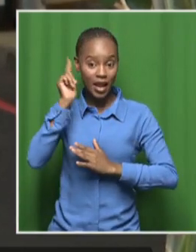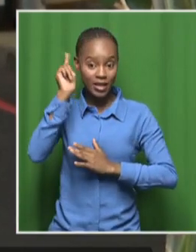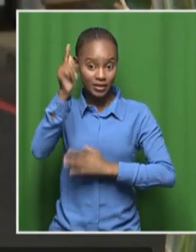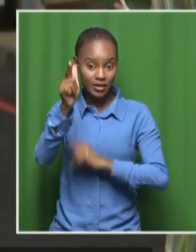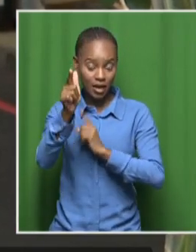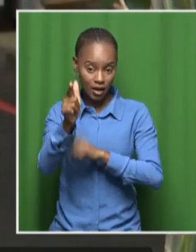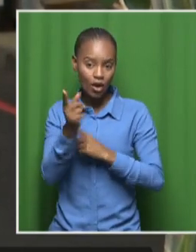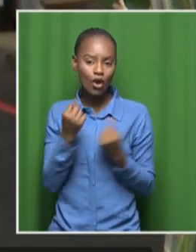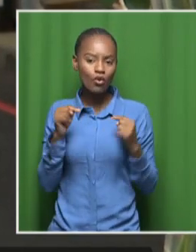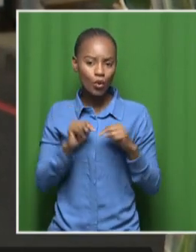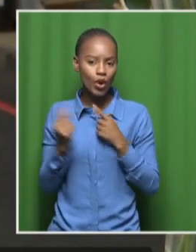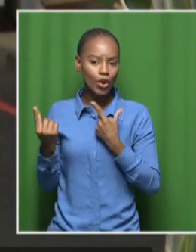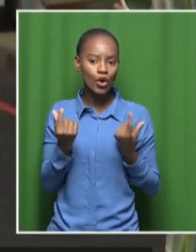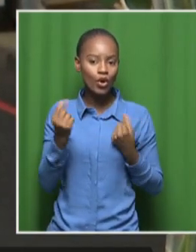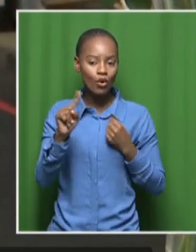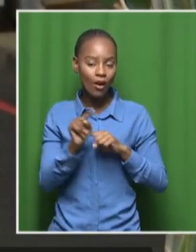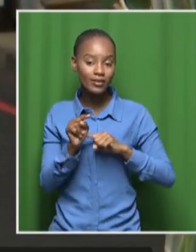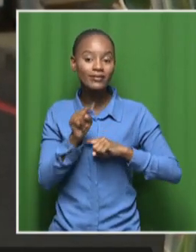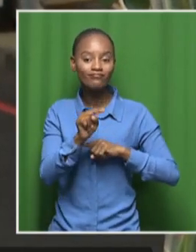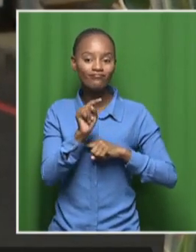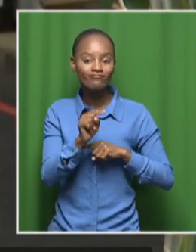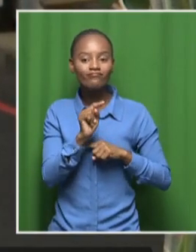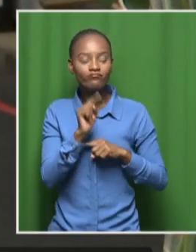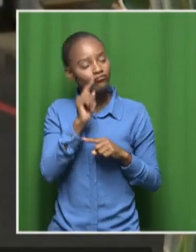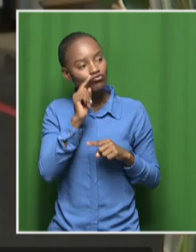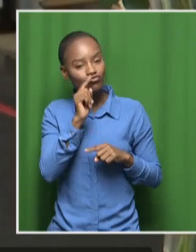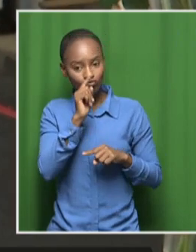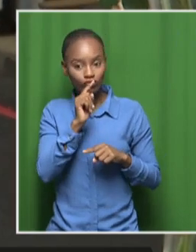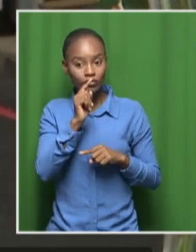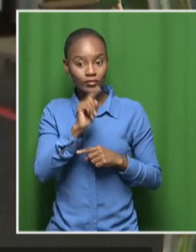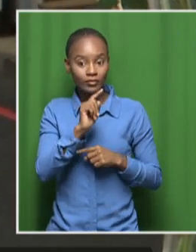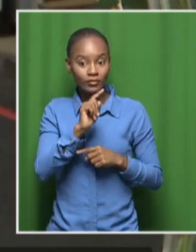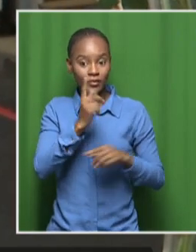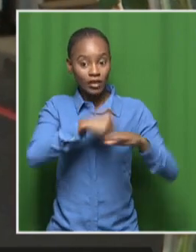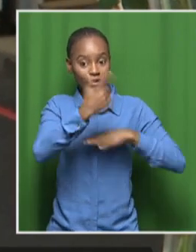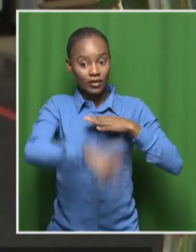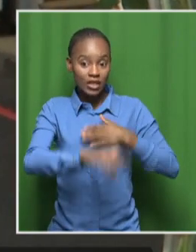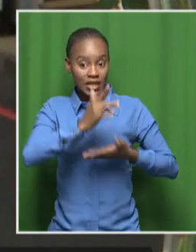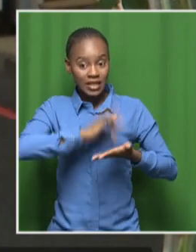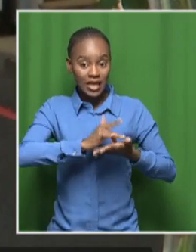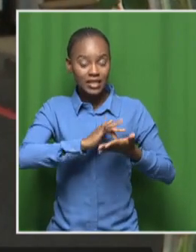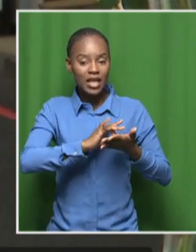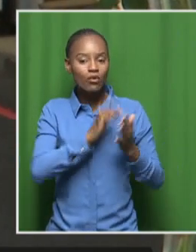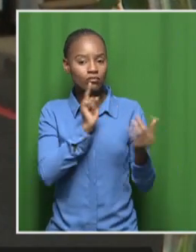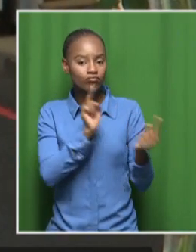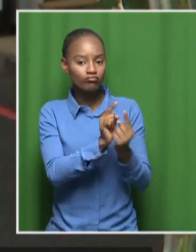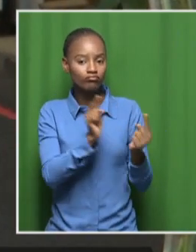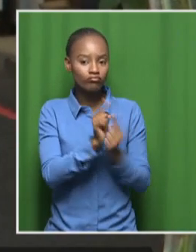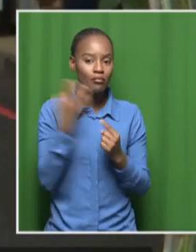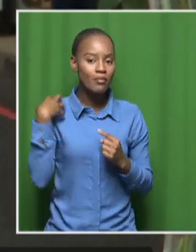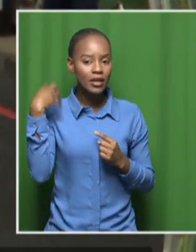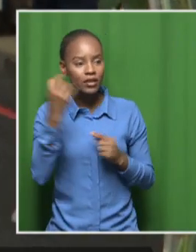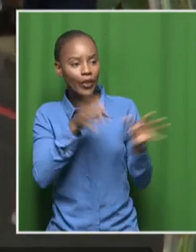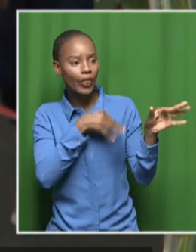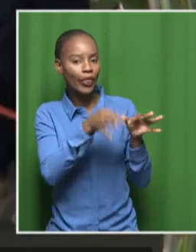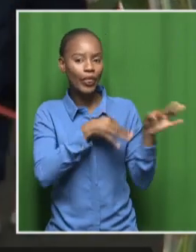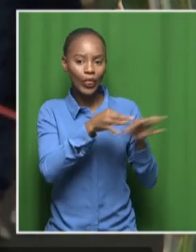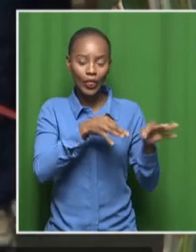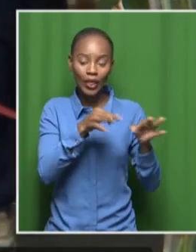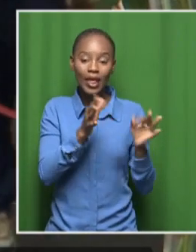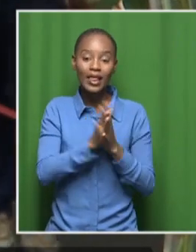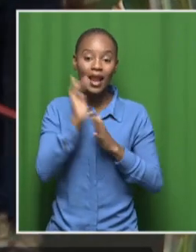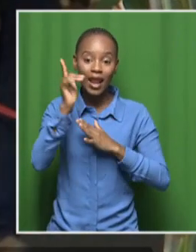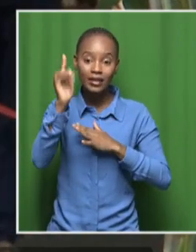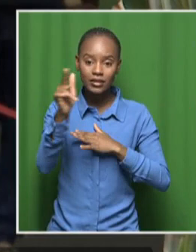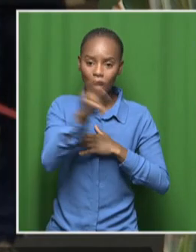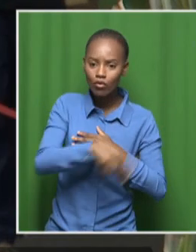a little bit more in from what's happening here. We'll be speaking to the minister later on. And of course, we'll take a walk and show you what's on offer here